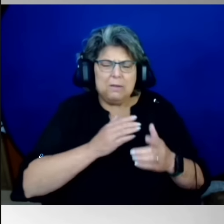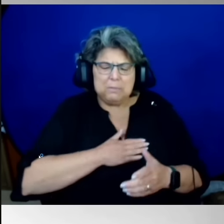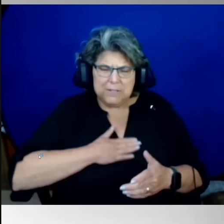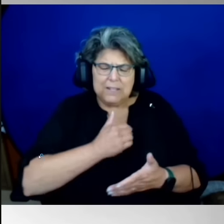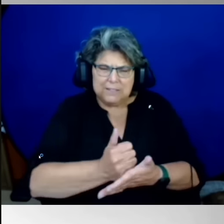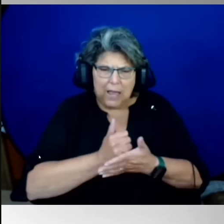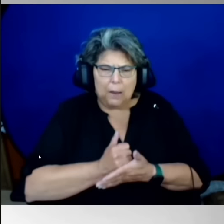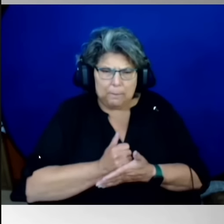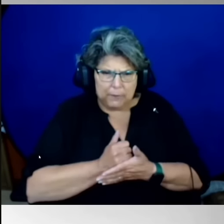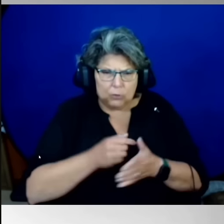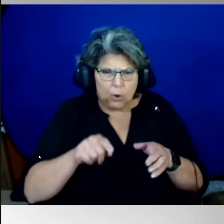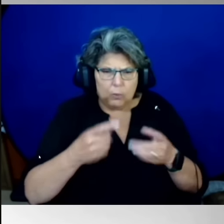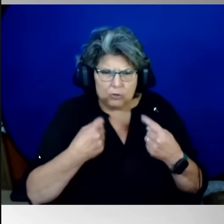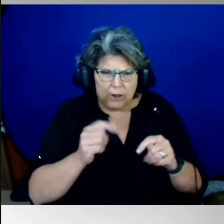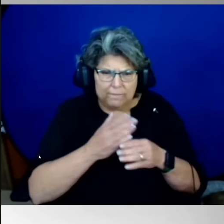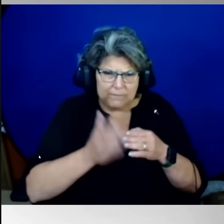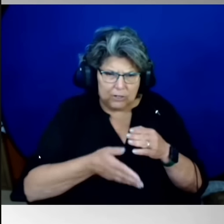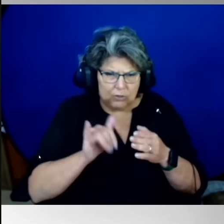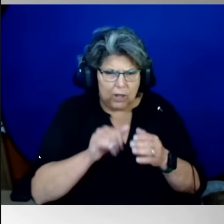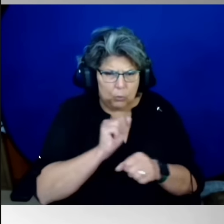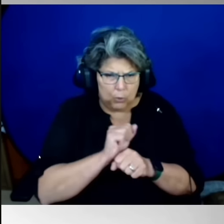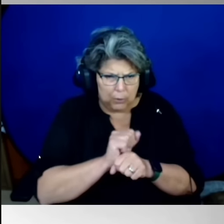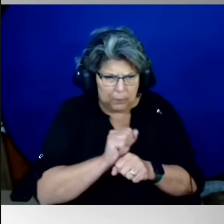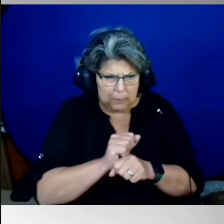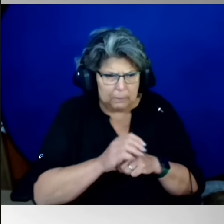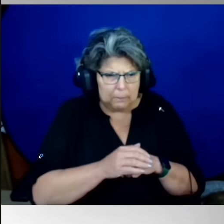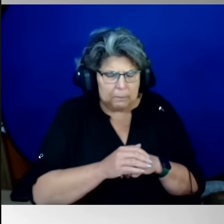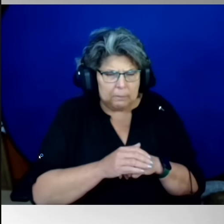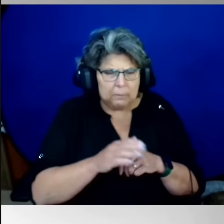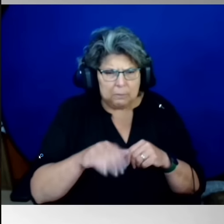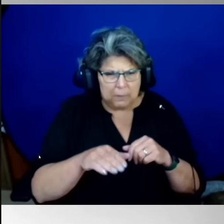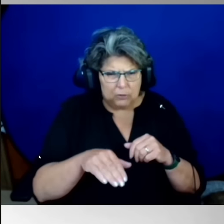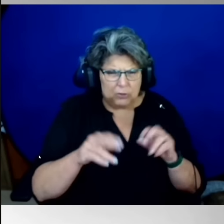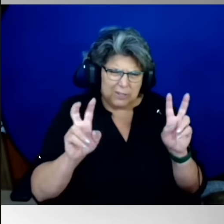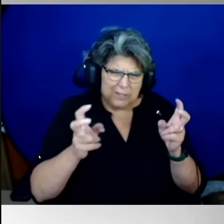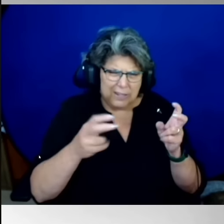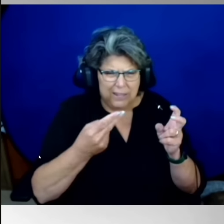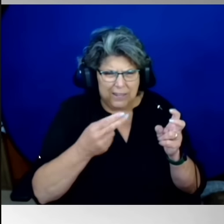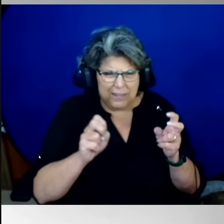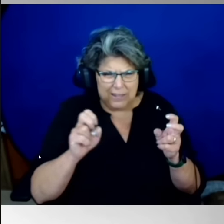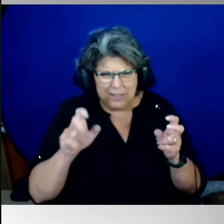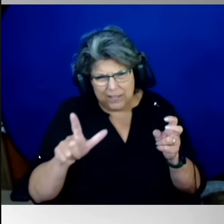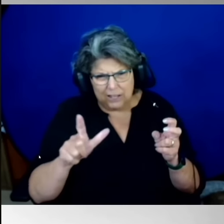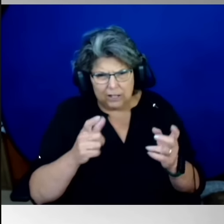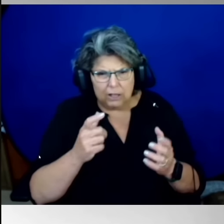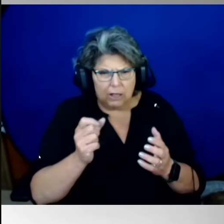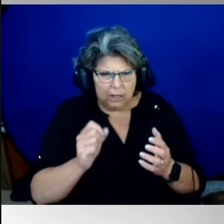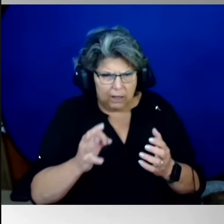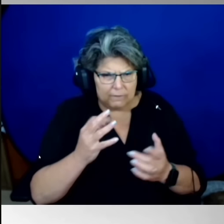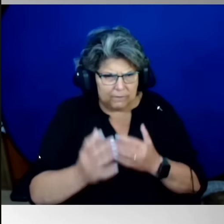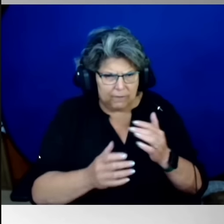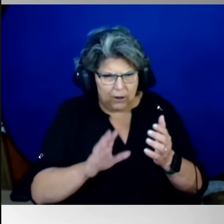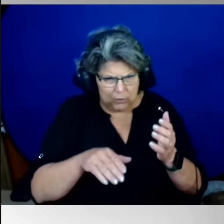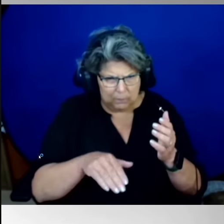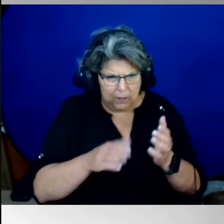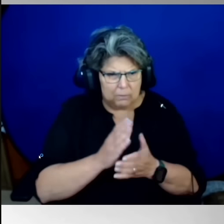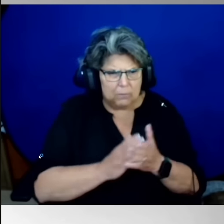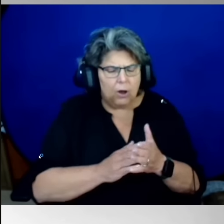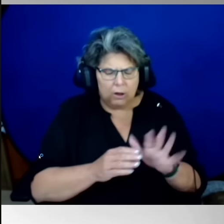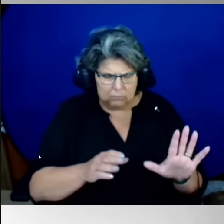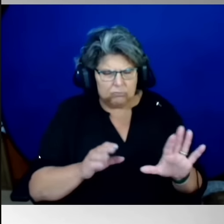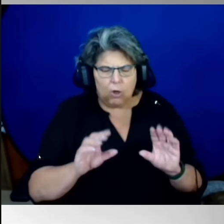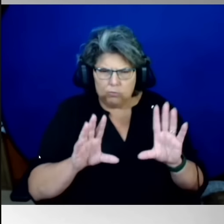operation. As we continue down to the base of the heel of the fire, everything's looking really good, and it's a continued MOPA patrol status. Very happy with